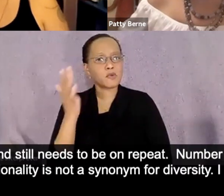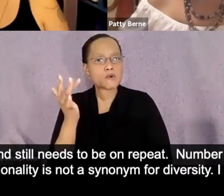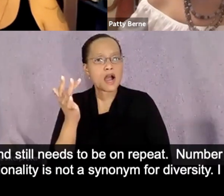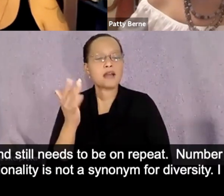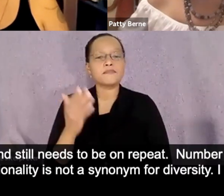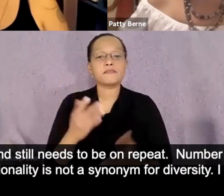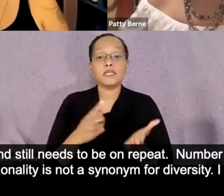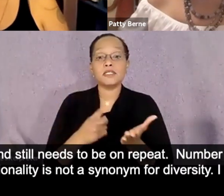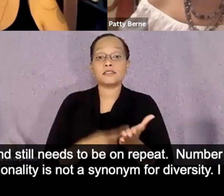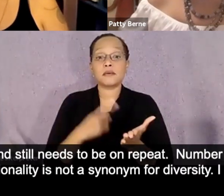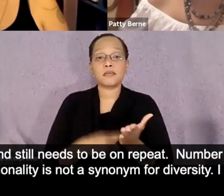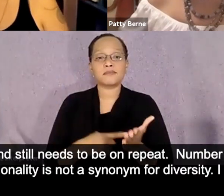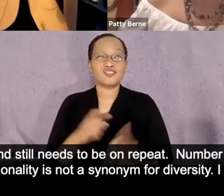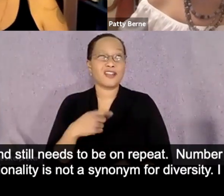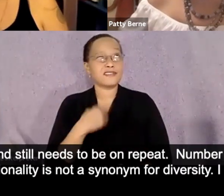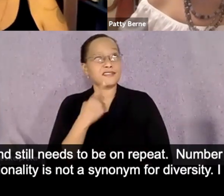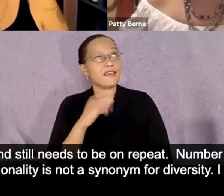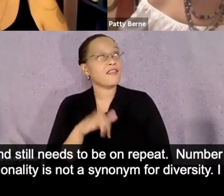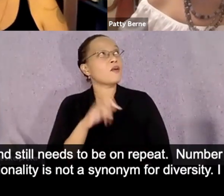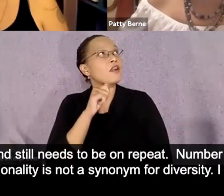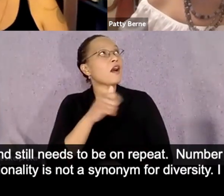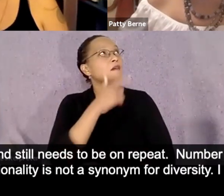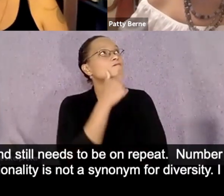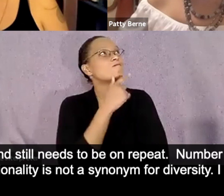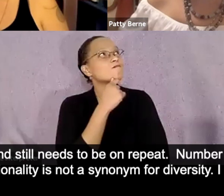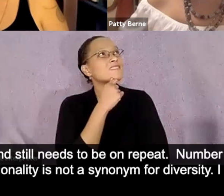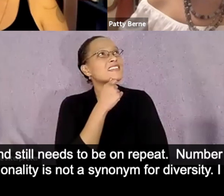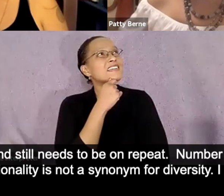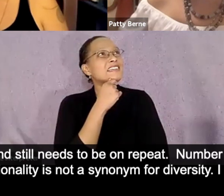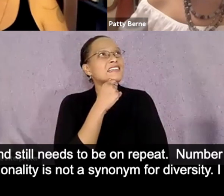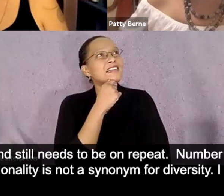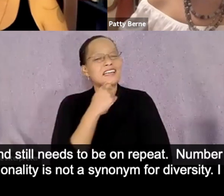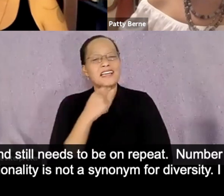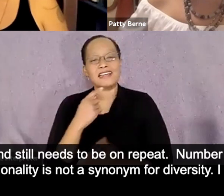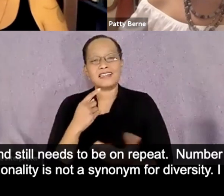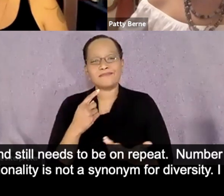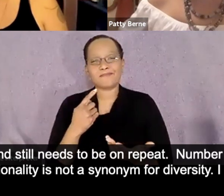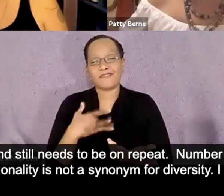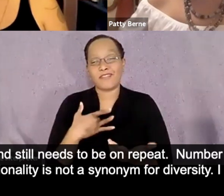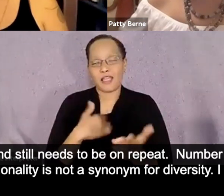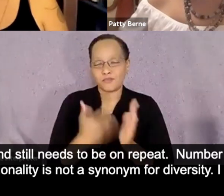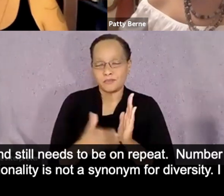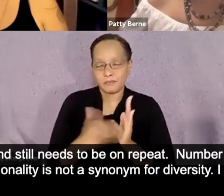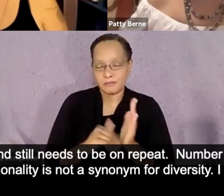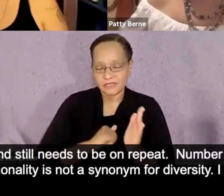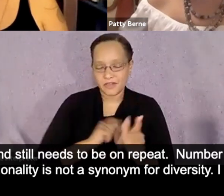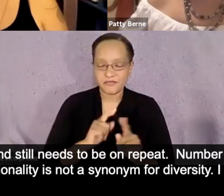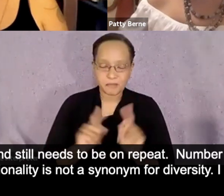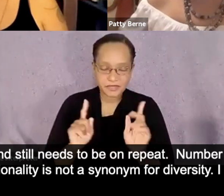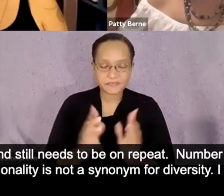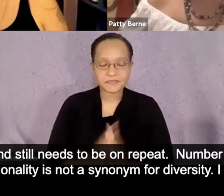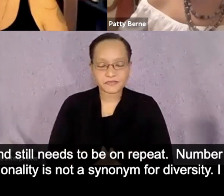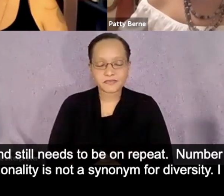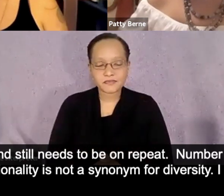only do I say this, sometimes on repeat, it still needs to be on repeat, but number one, disability